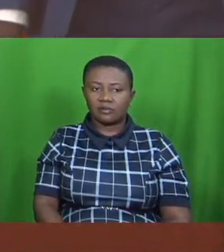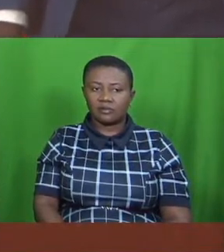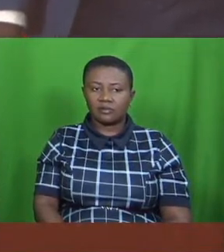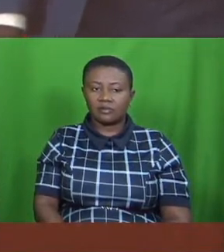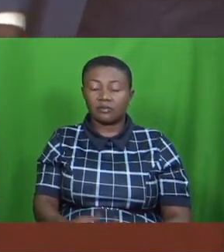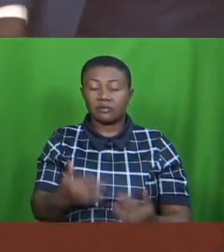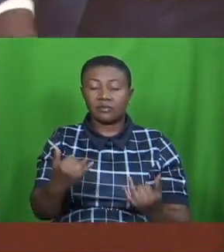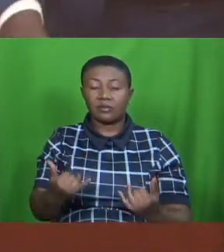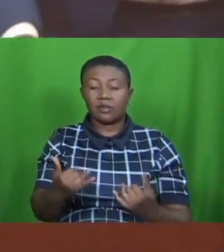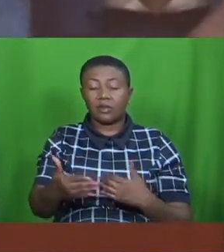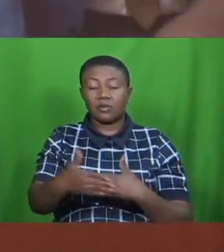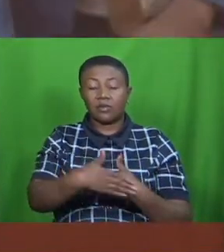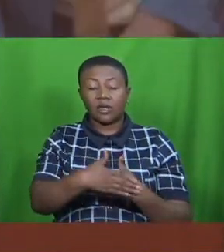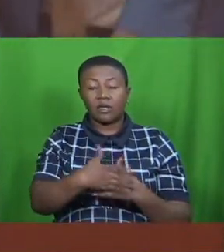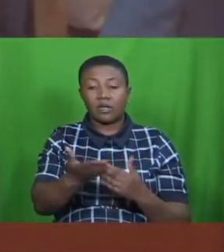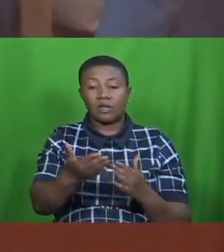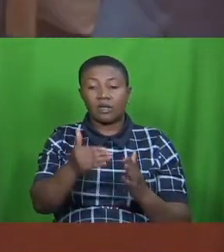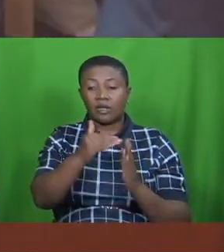item